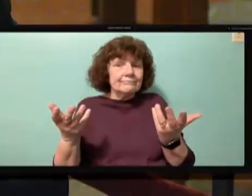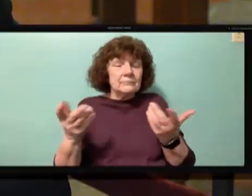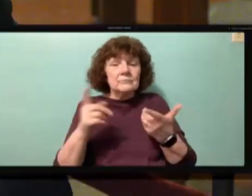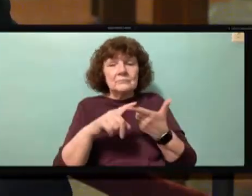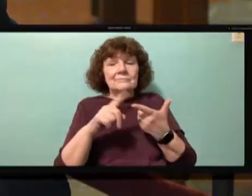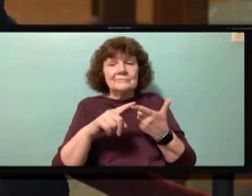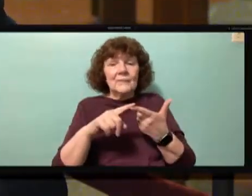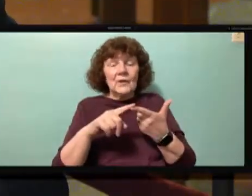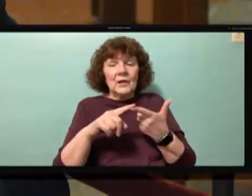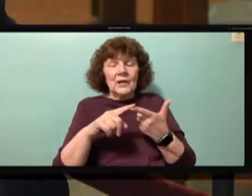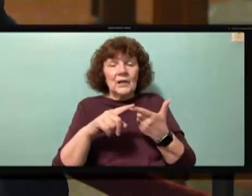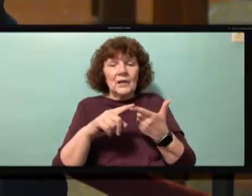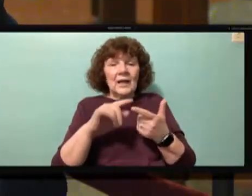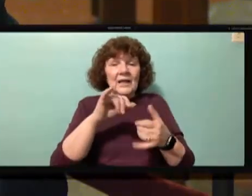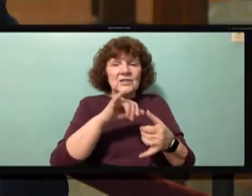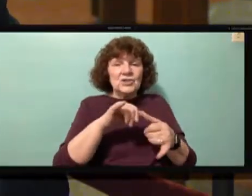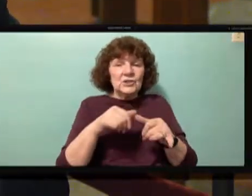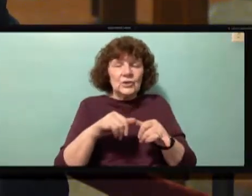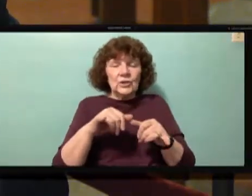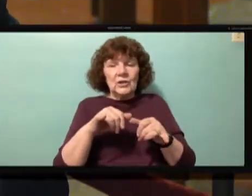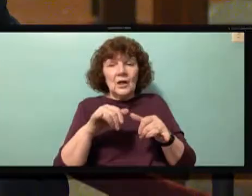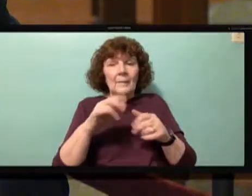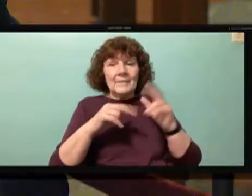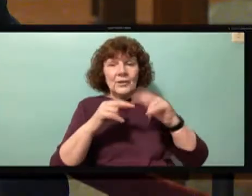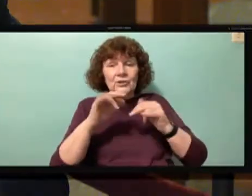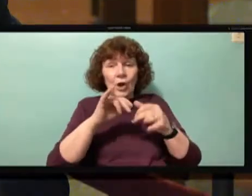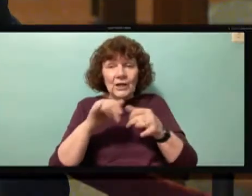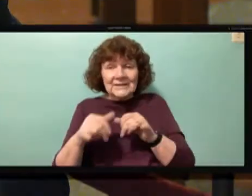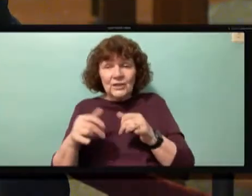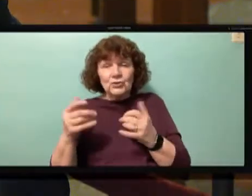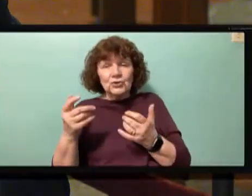architecture, like things where the